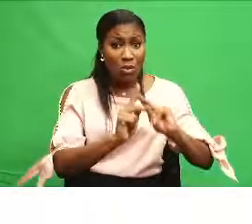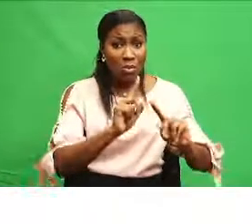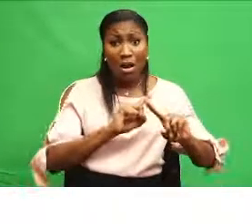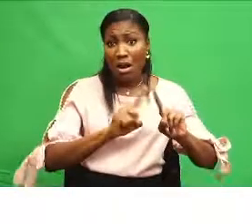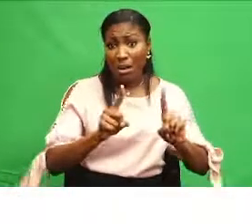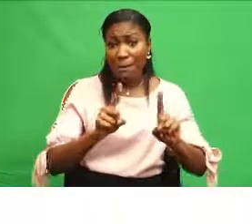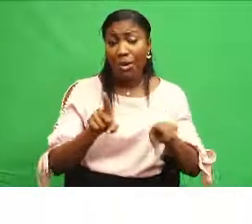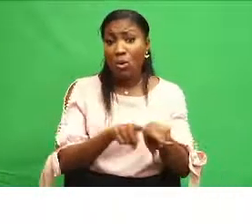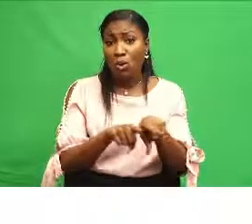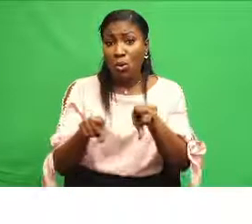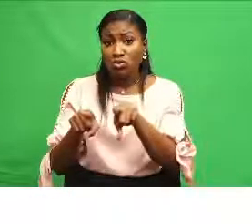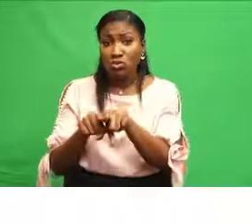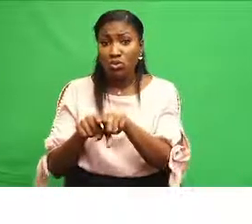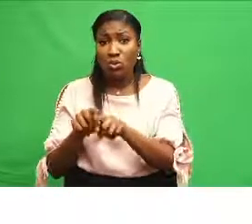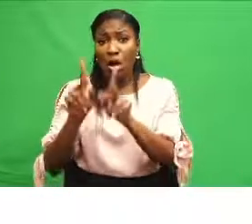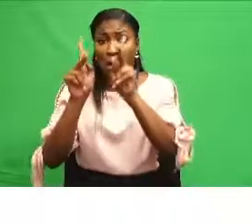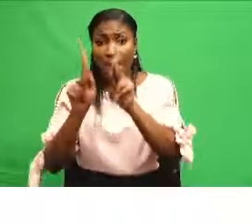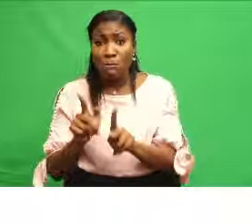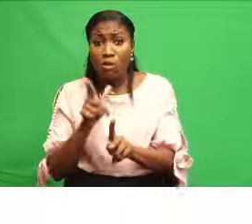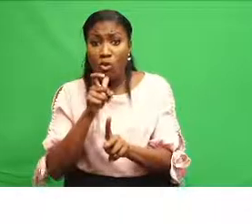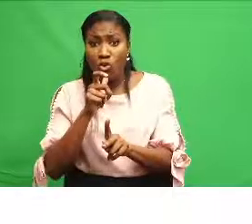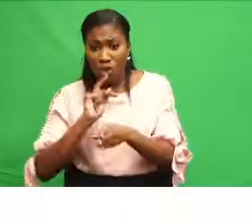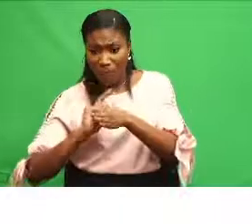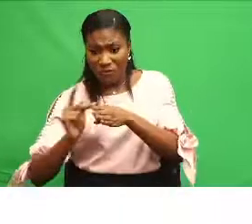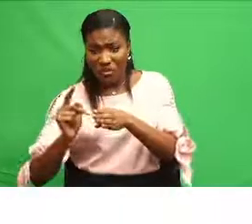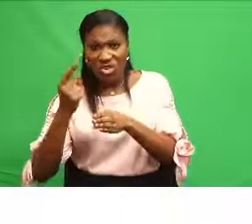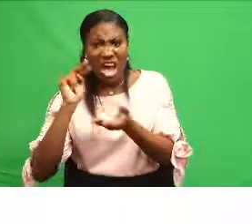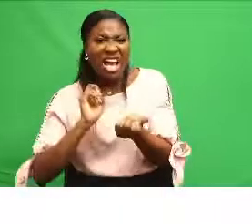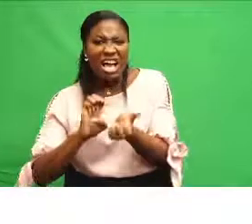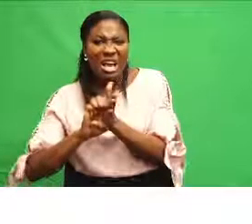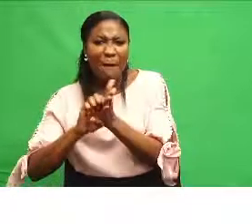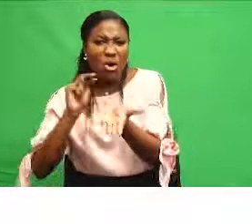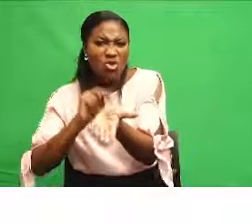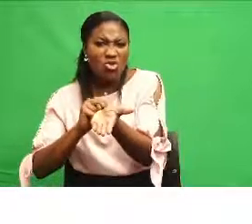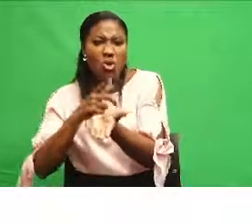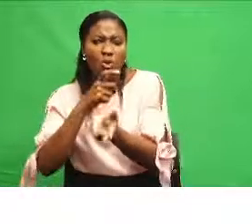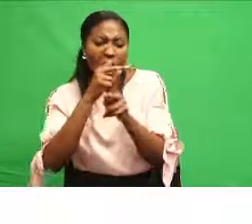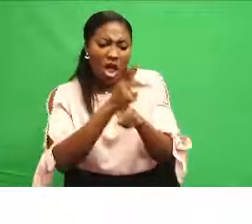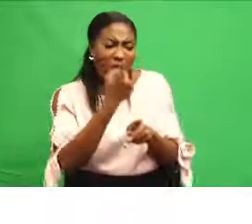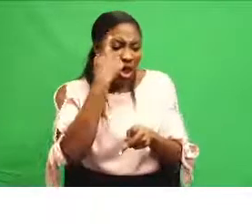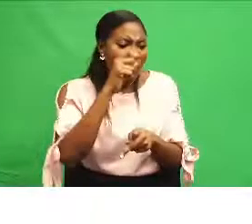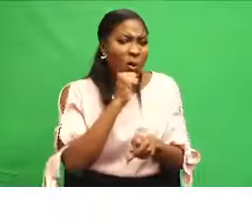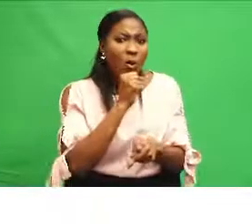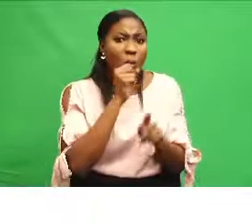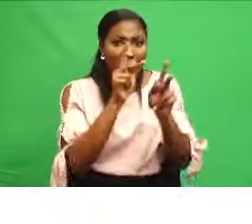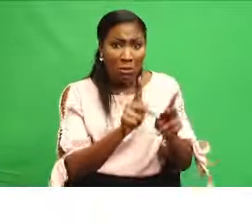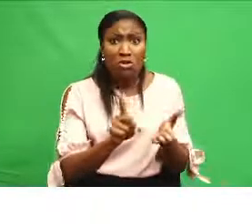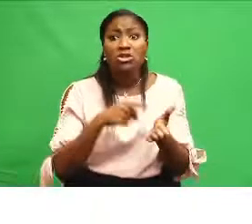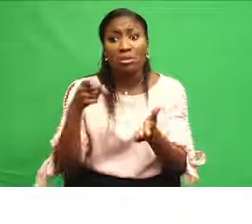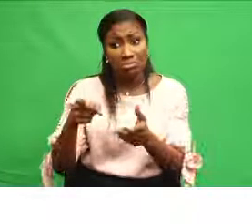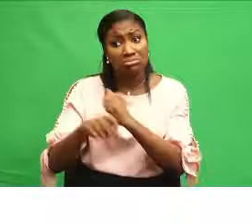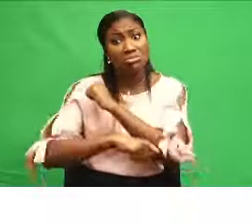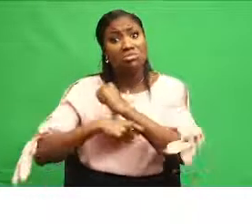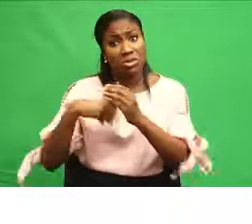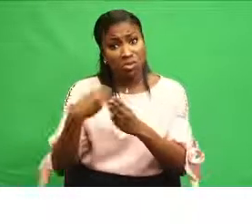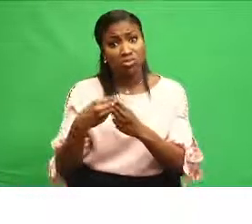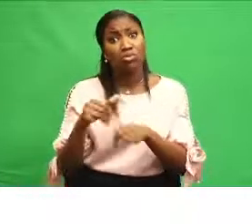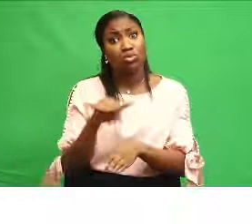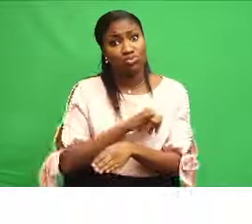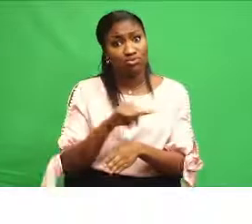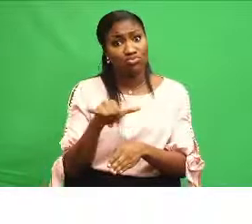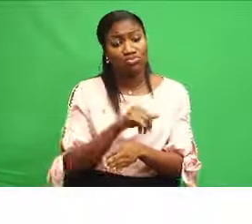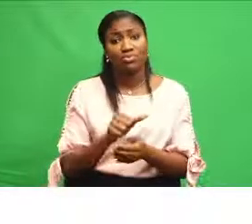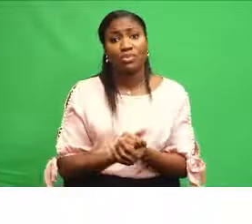of EFA that I'll go through quickly before moving on to some quantitative data include defensiveness or hostility by the caregiver